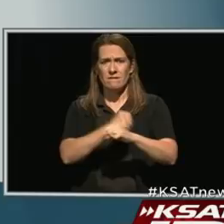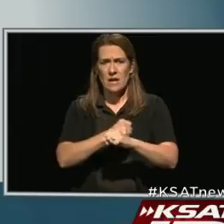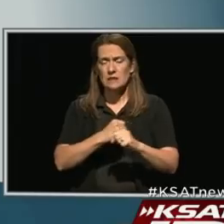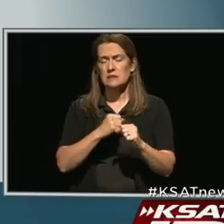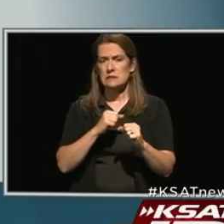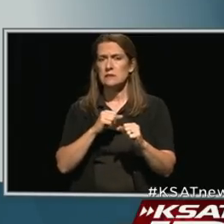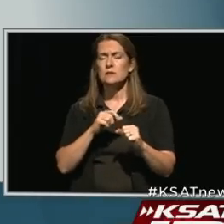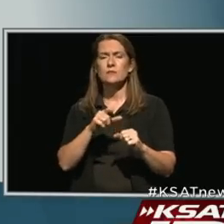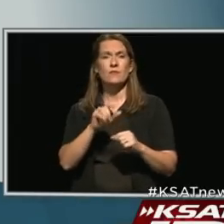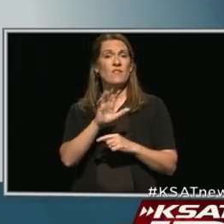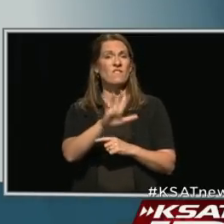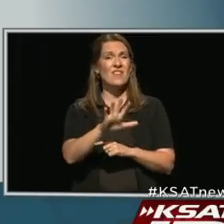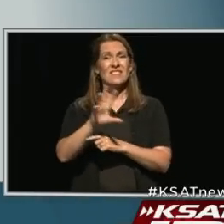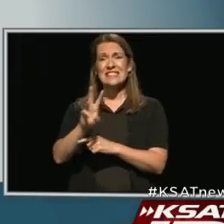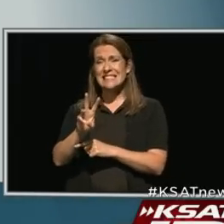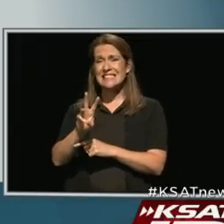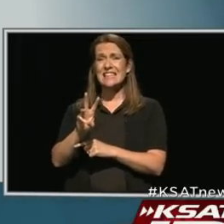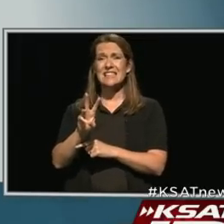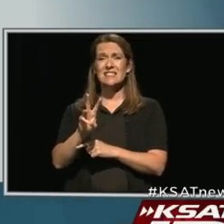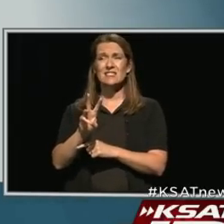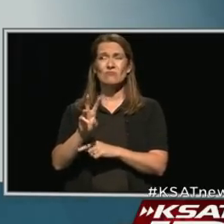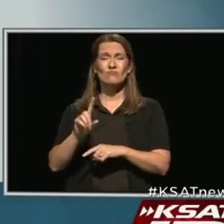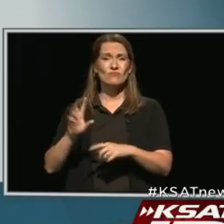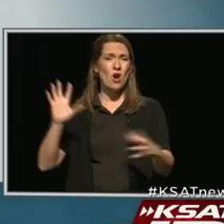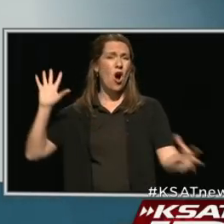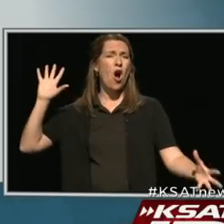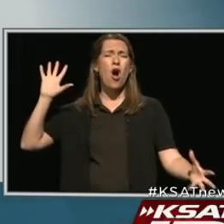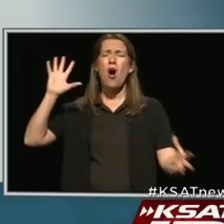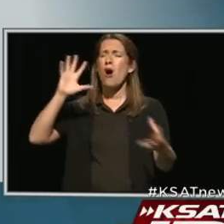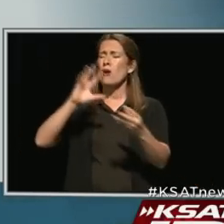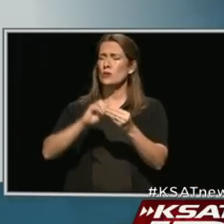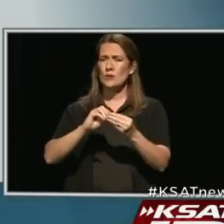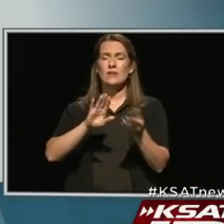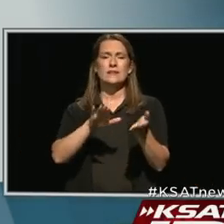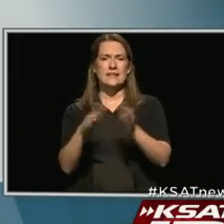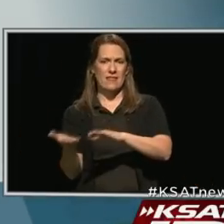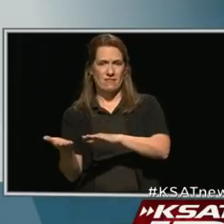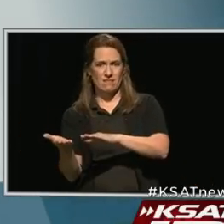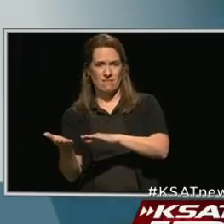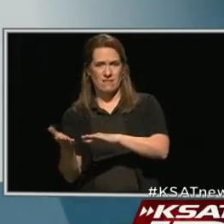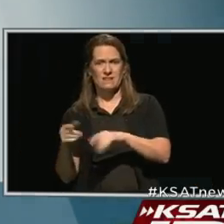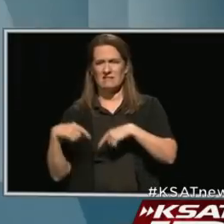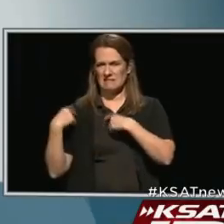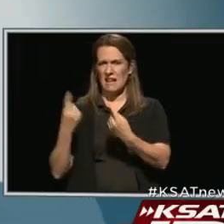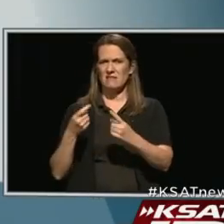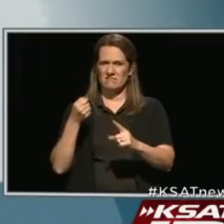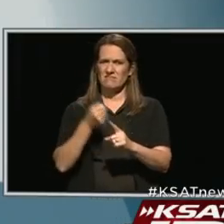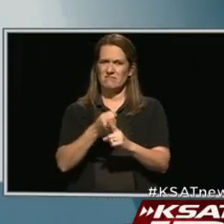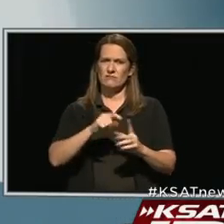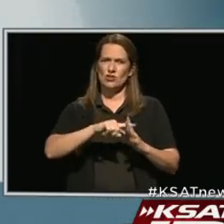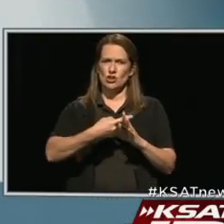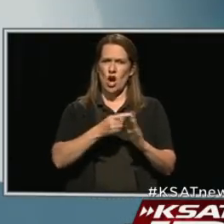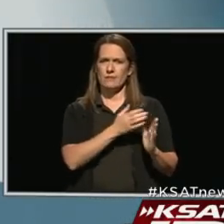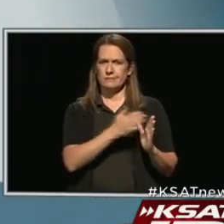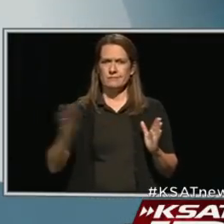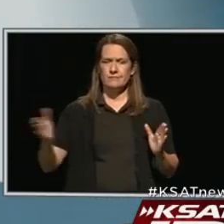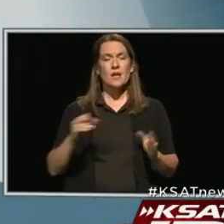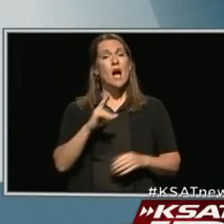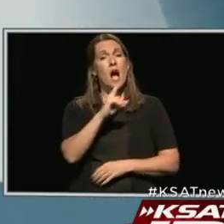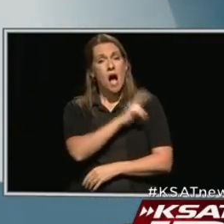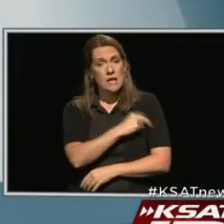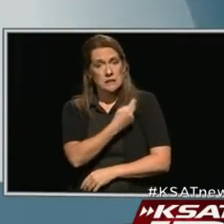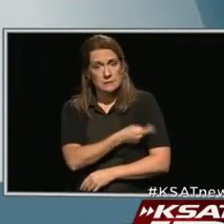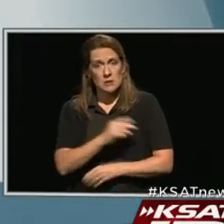do have 56 deaths since this public health crisis began. Our hospital numbers are trending well